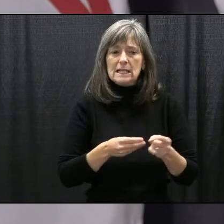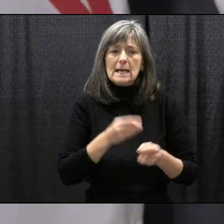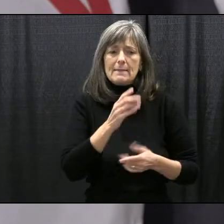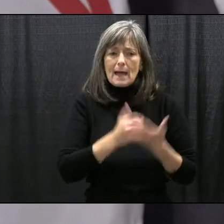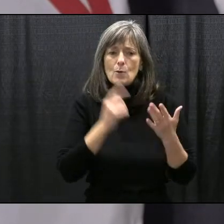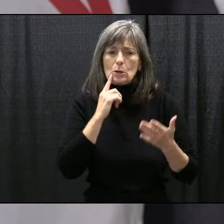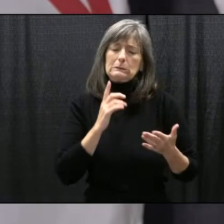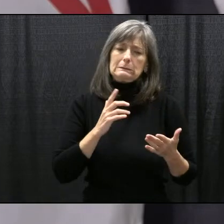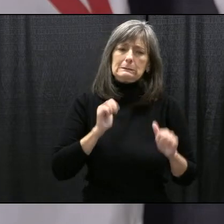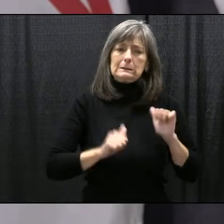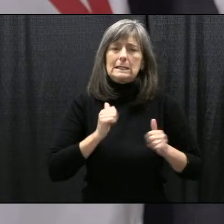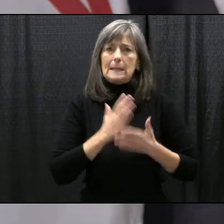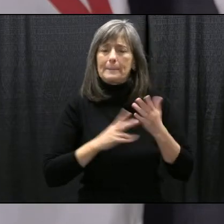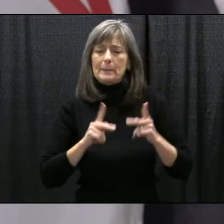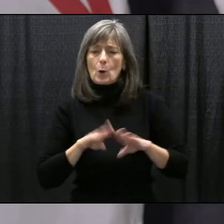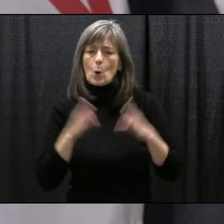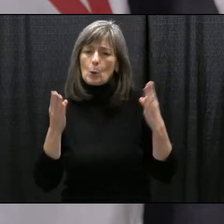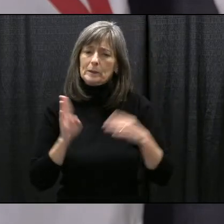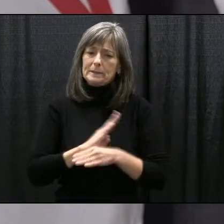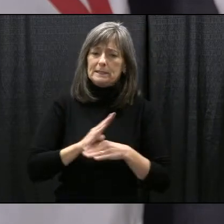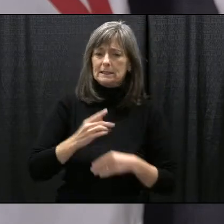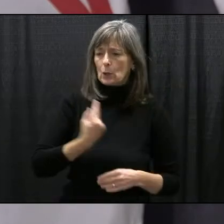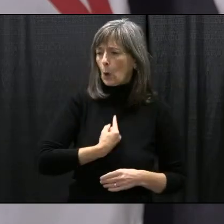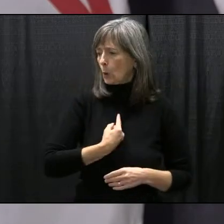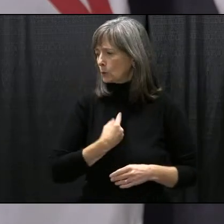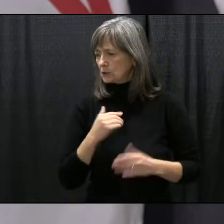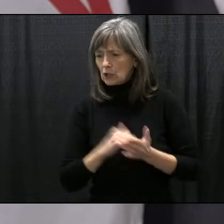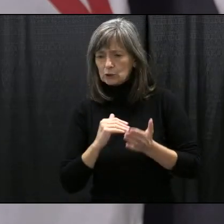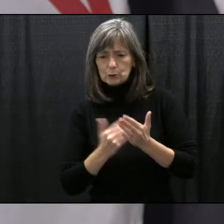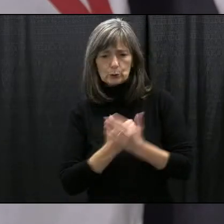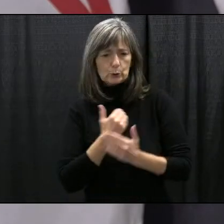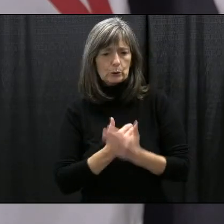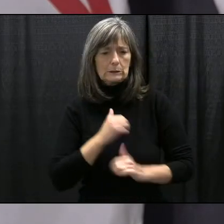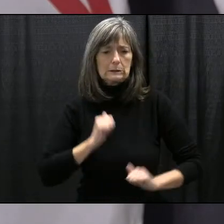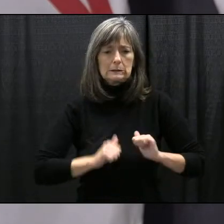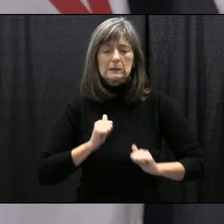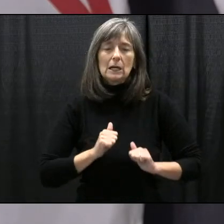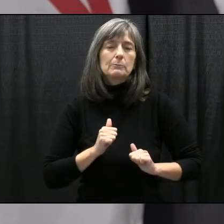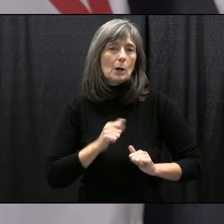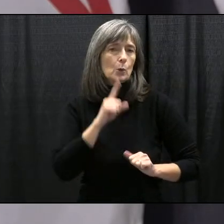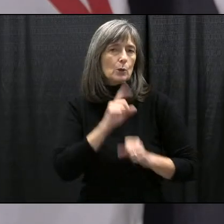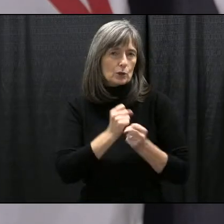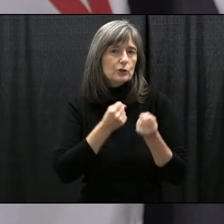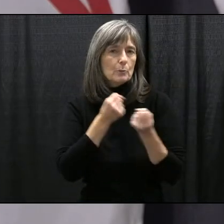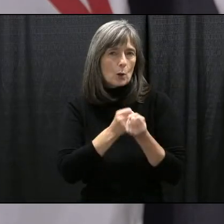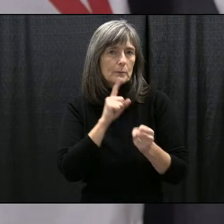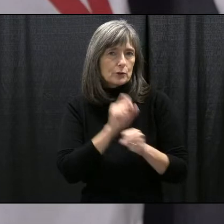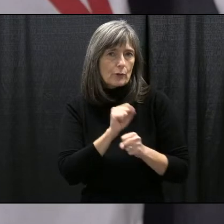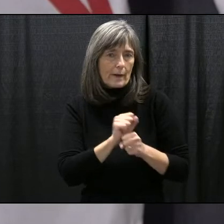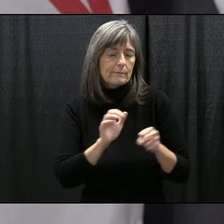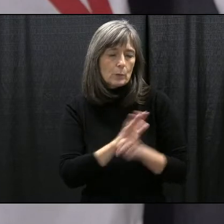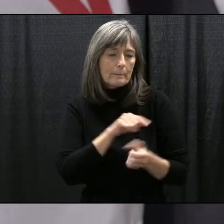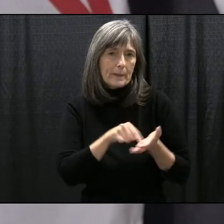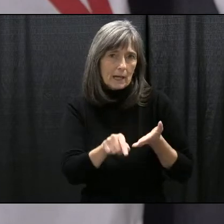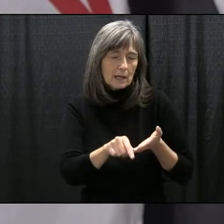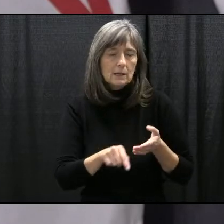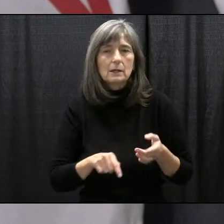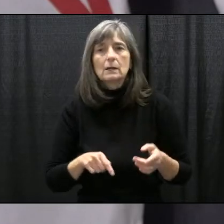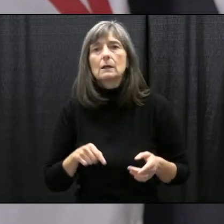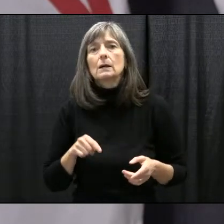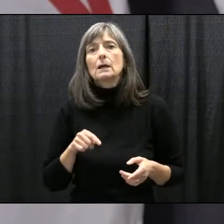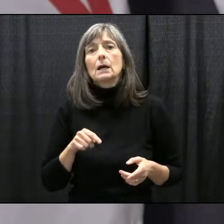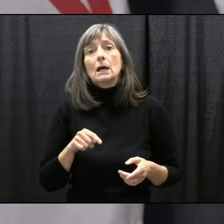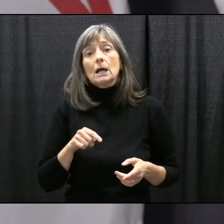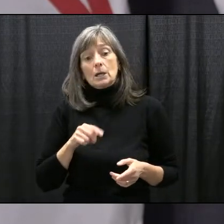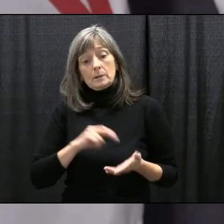aspects of opening a clinic, and it will do this by increasing their financial certainty. This guarantee will be linked to